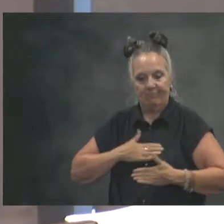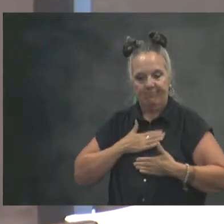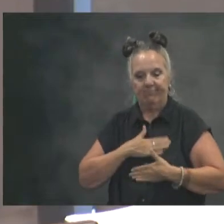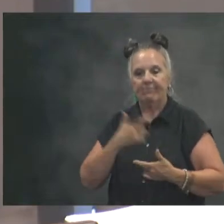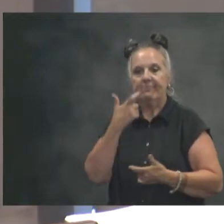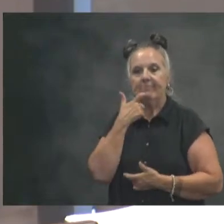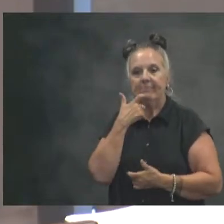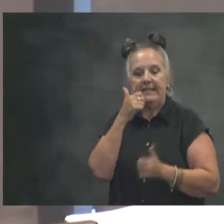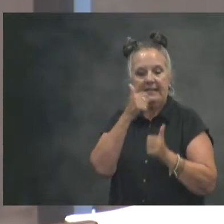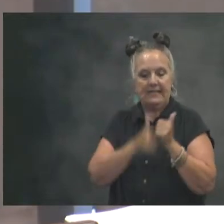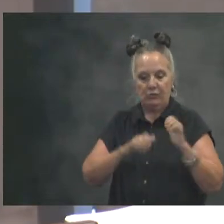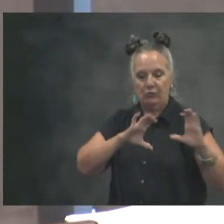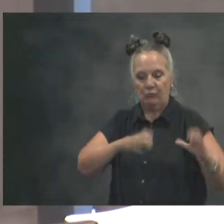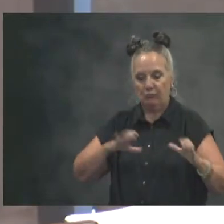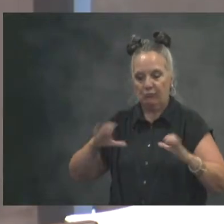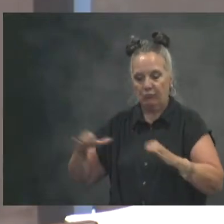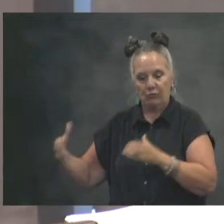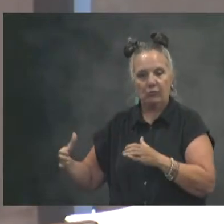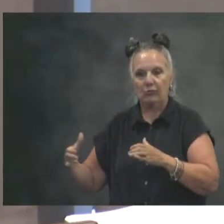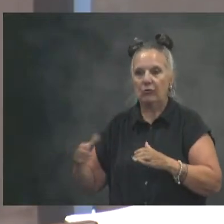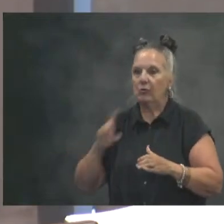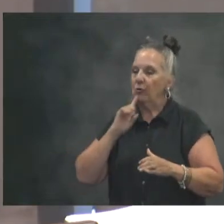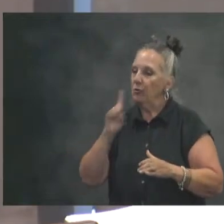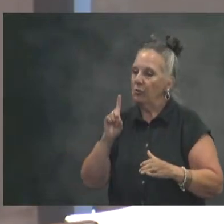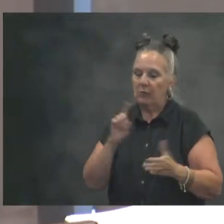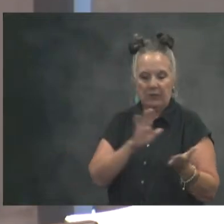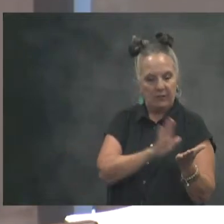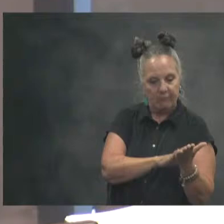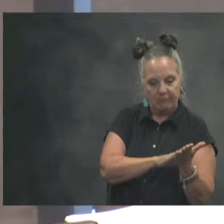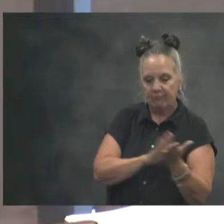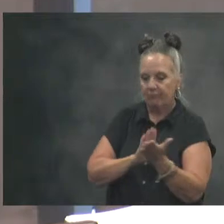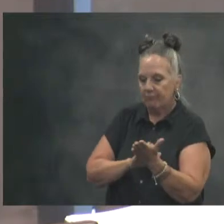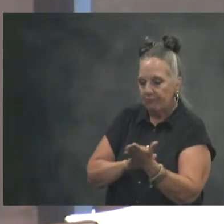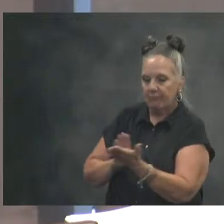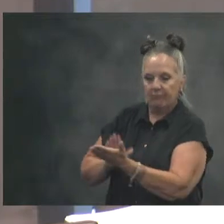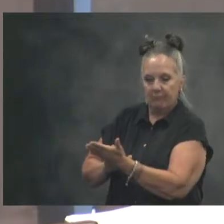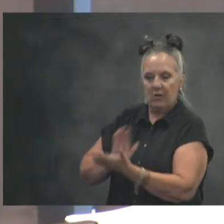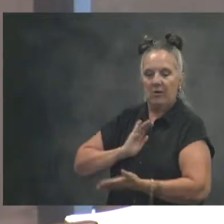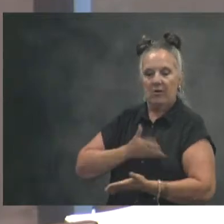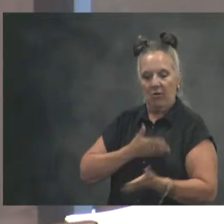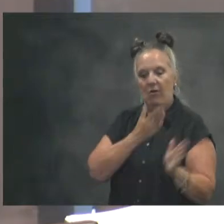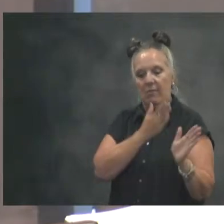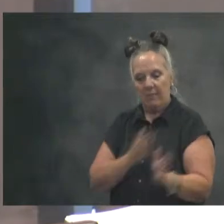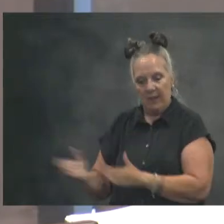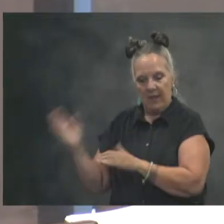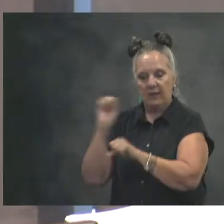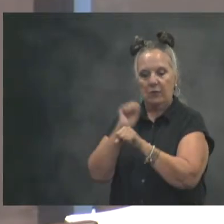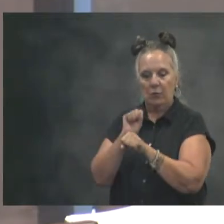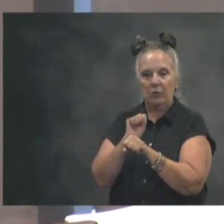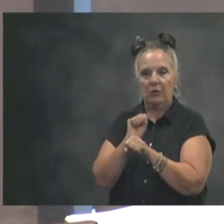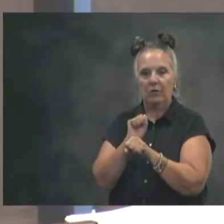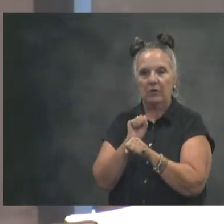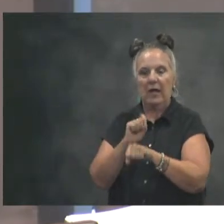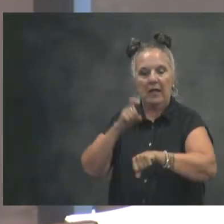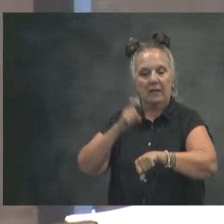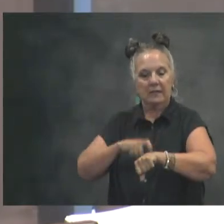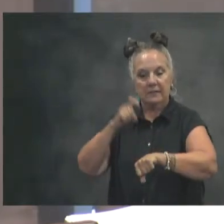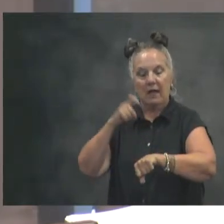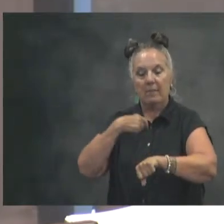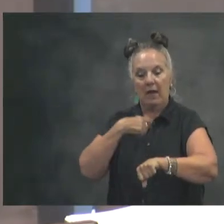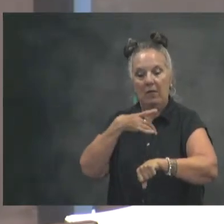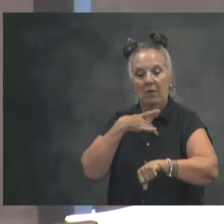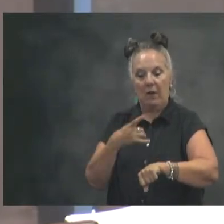that each of these groups have been extremely complimentary of our strategic planning work. At this time, I'd like